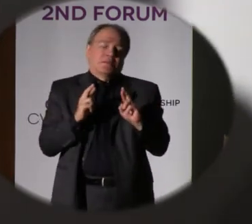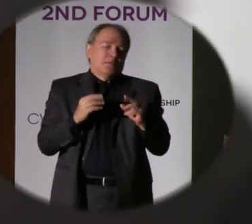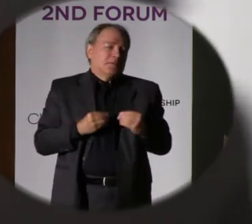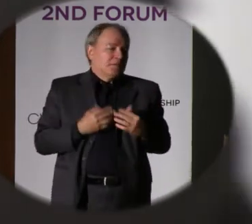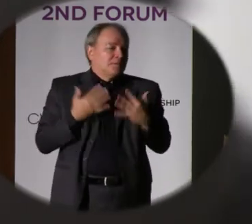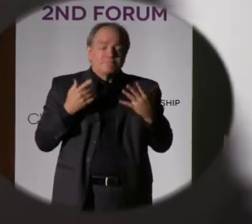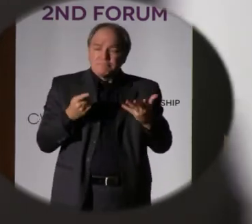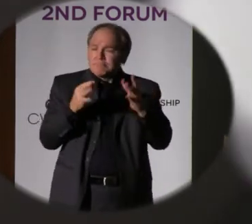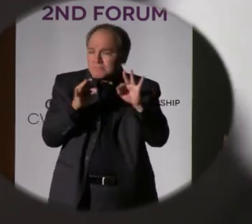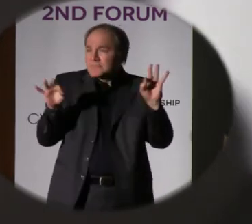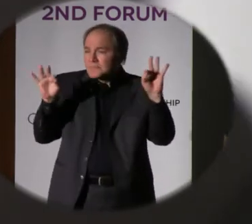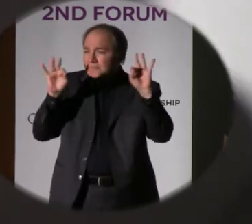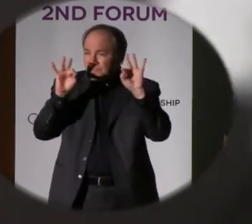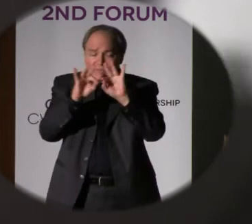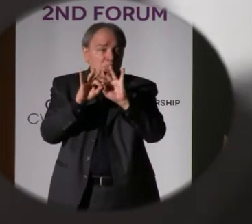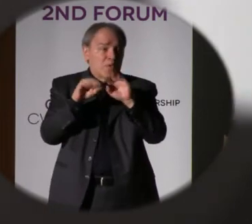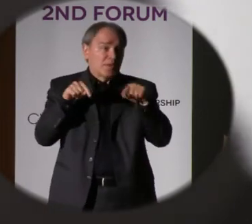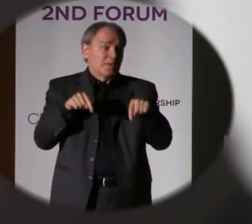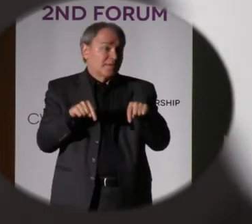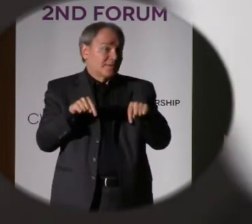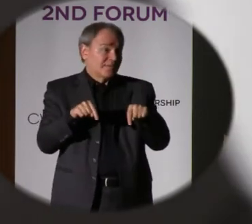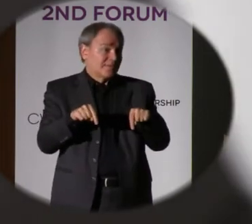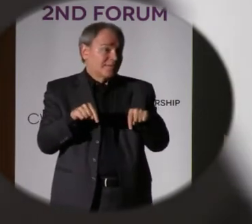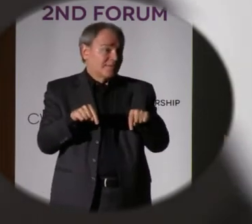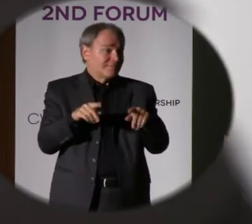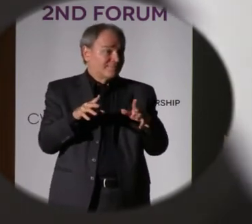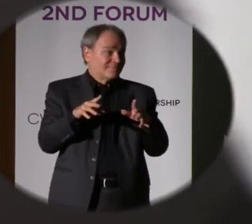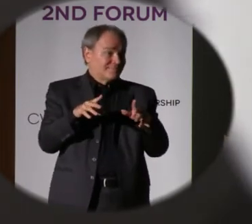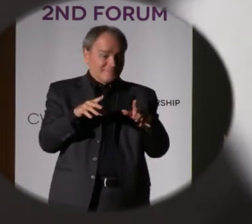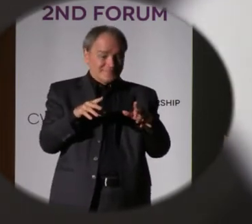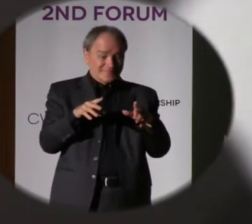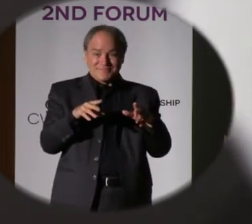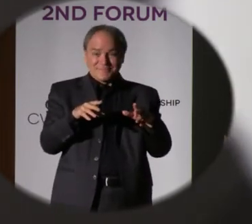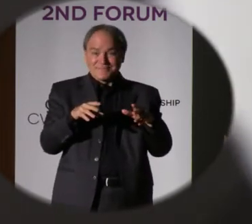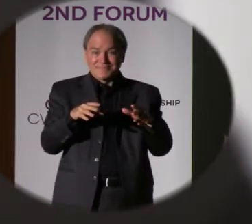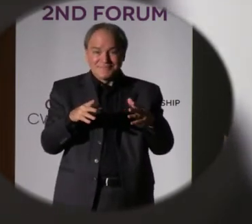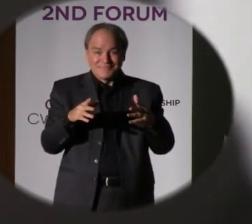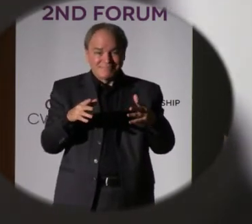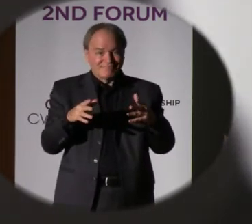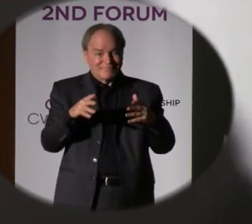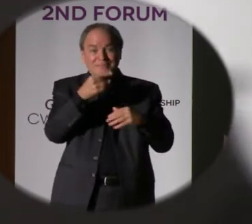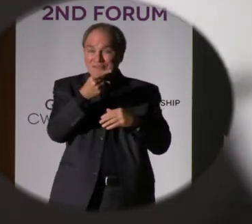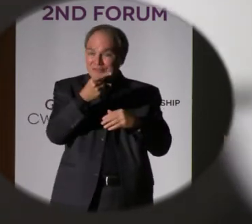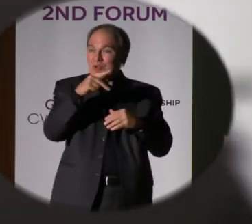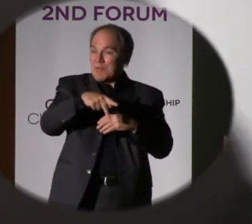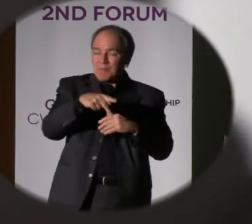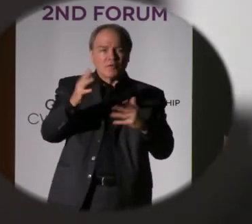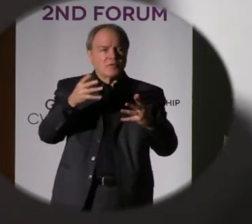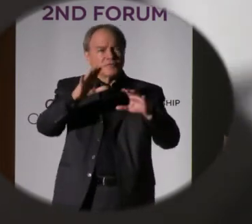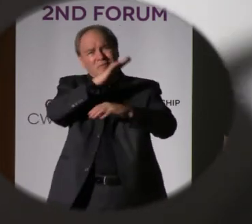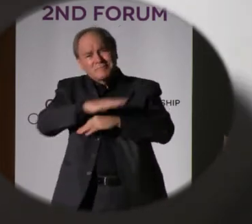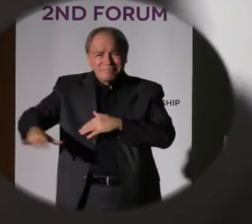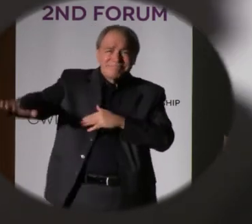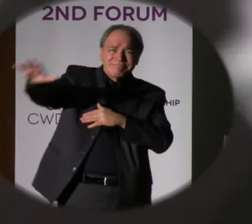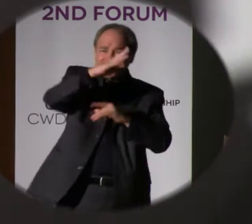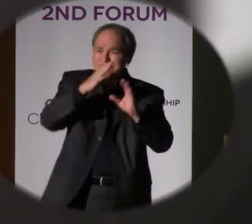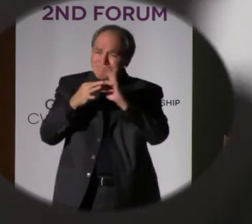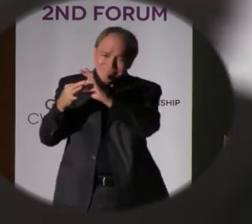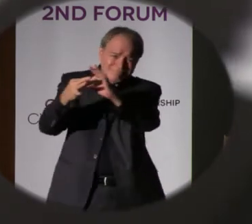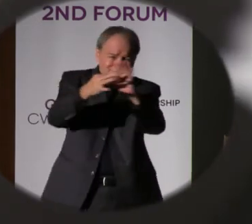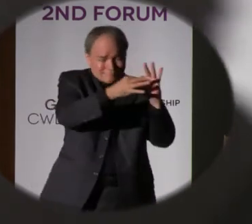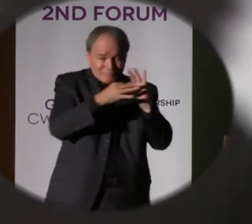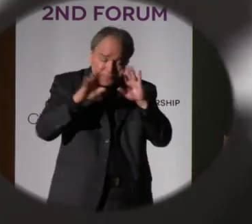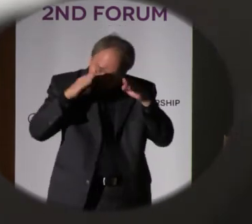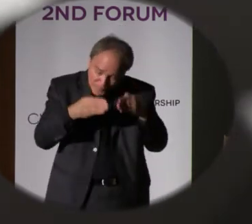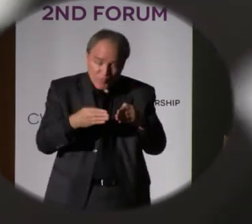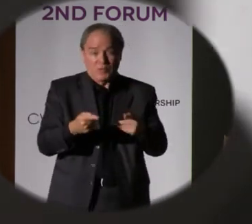very important, historic attempt to really bring together the global community around these issues. And I'm